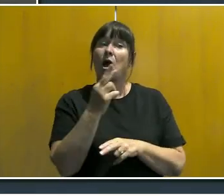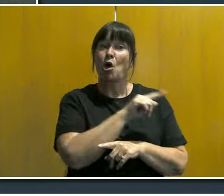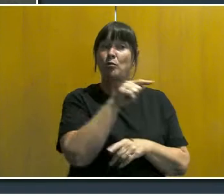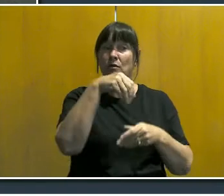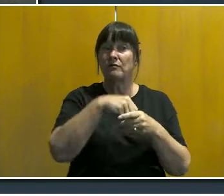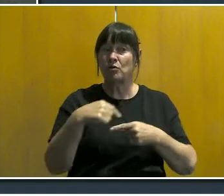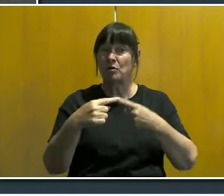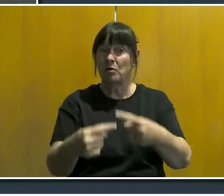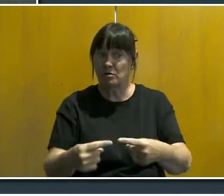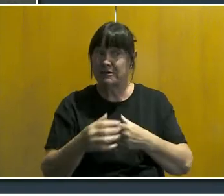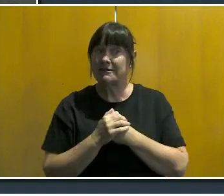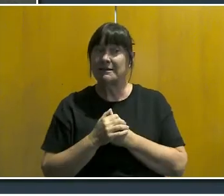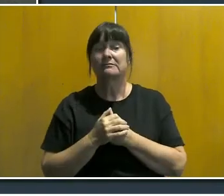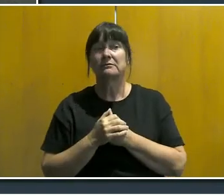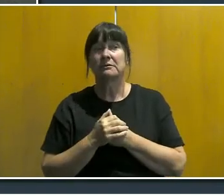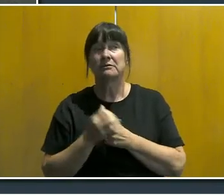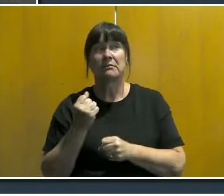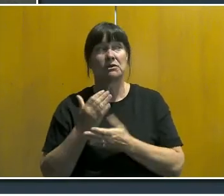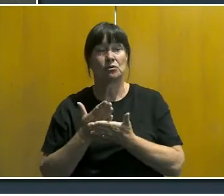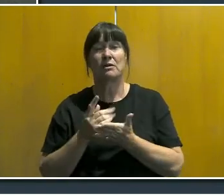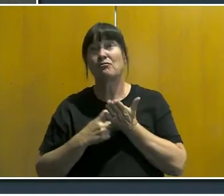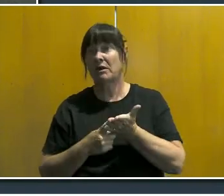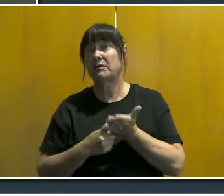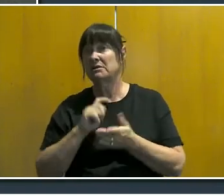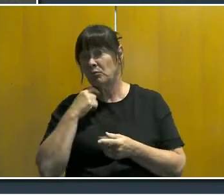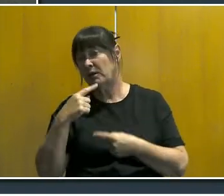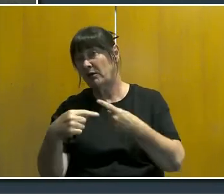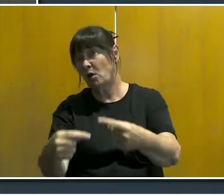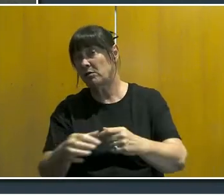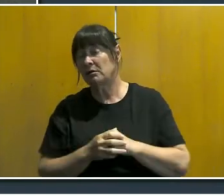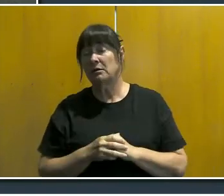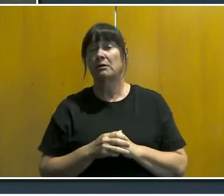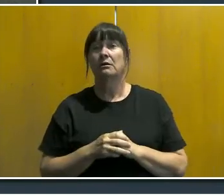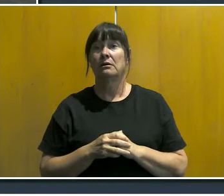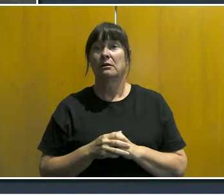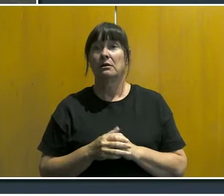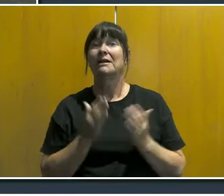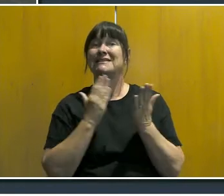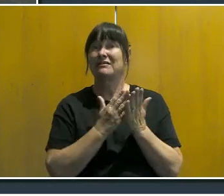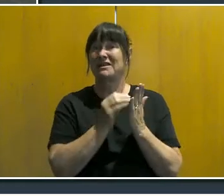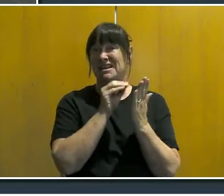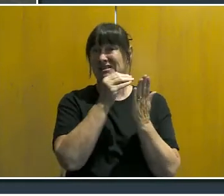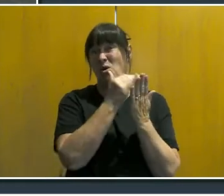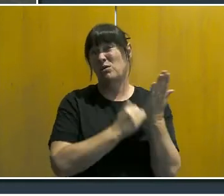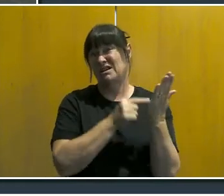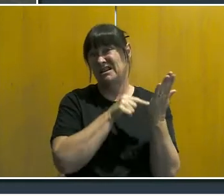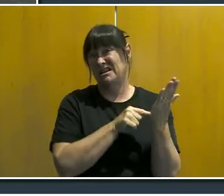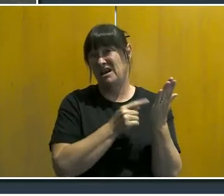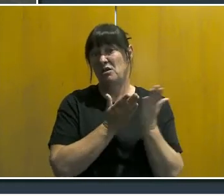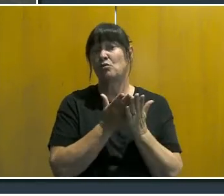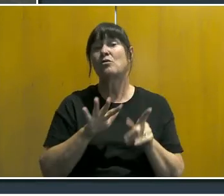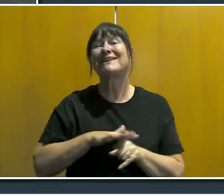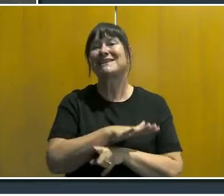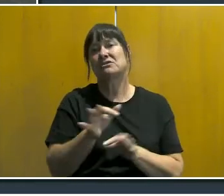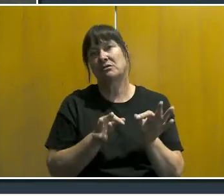that process will see that continue as a recommendation for us. So it's certainly on the cards through our district planning